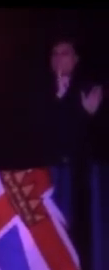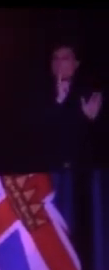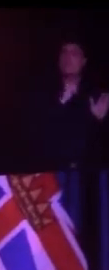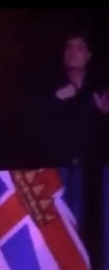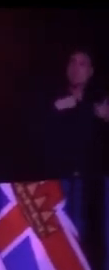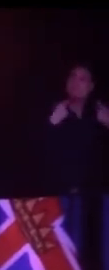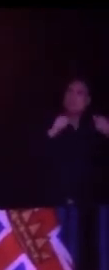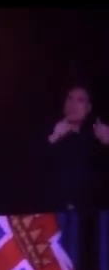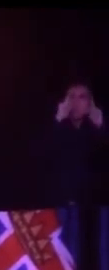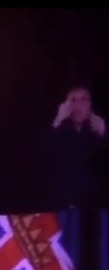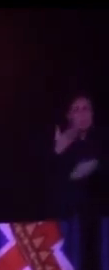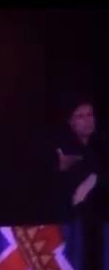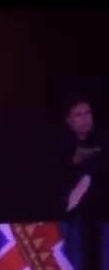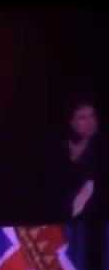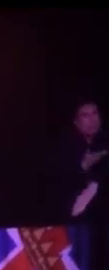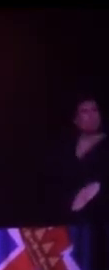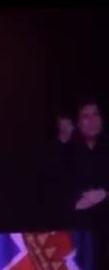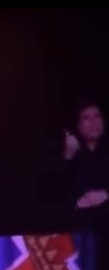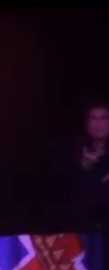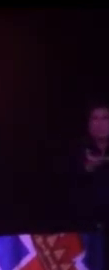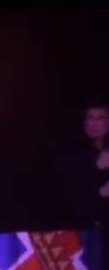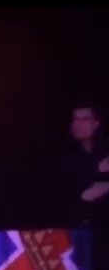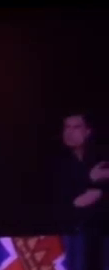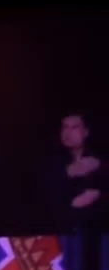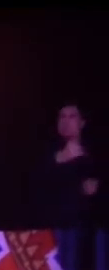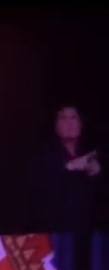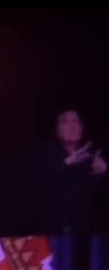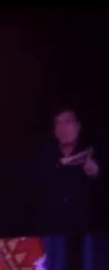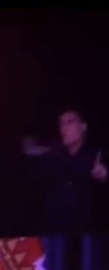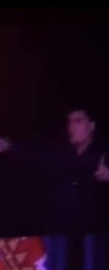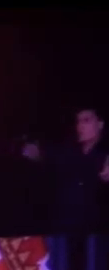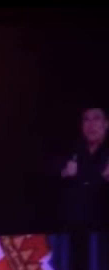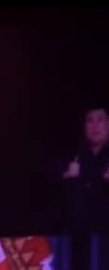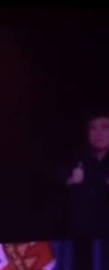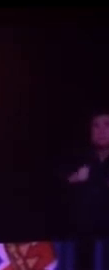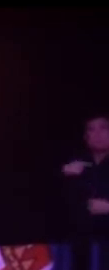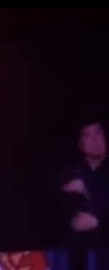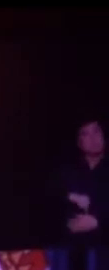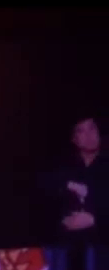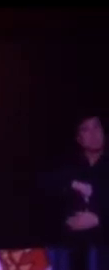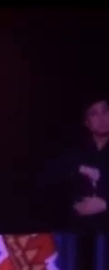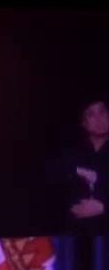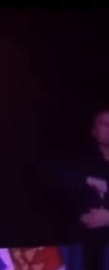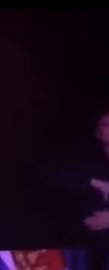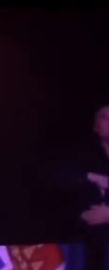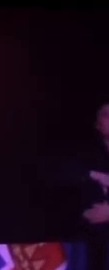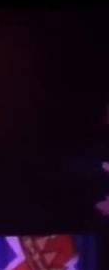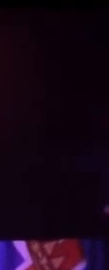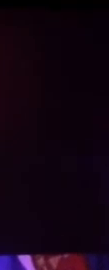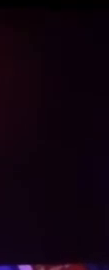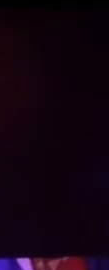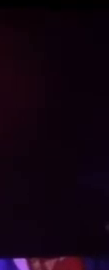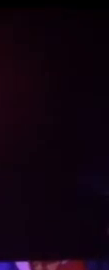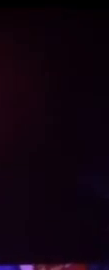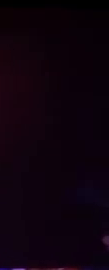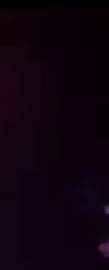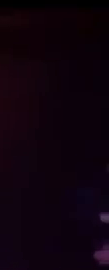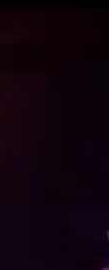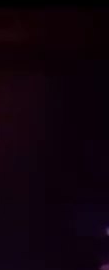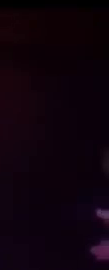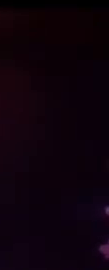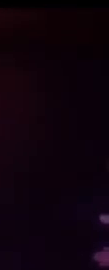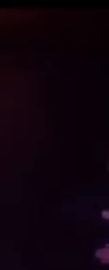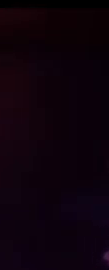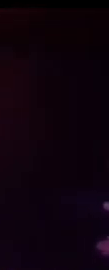We're in a position unlike any other province in the country where we can be quite proud of the work that we've done. No, you haven't fucking fact-checked